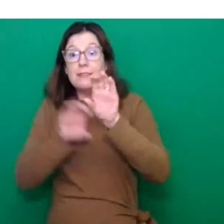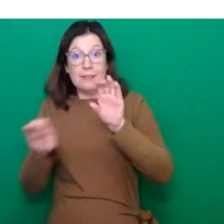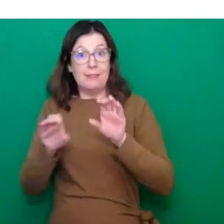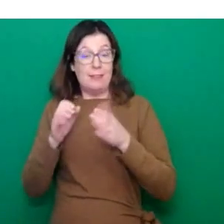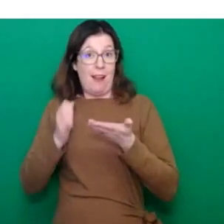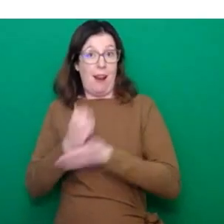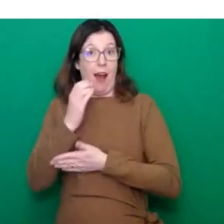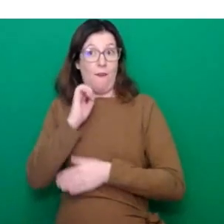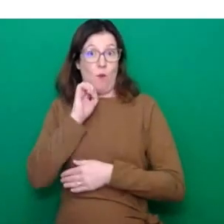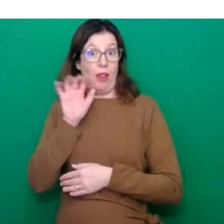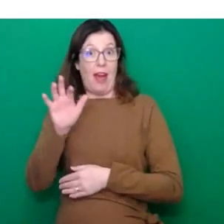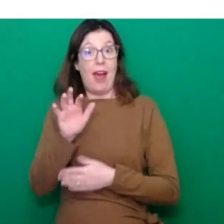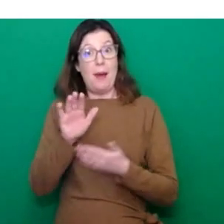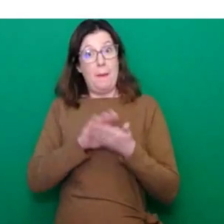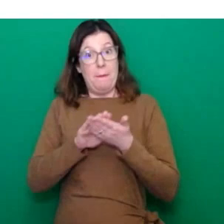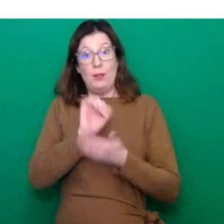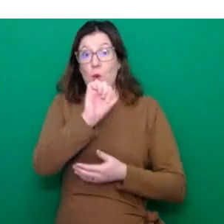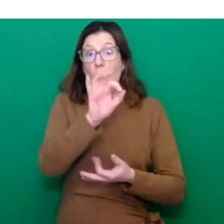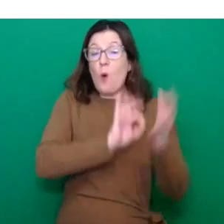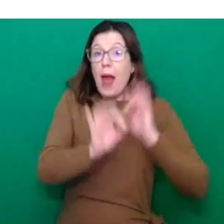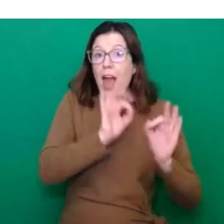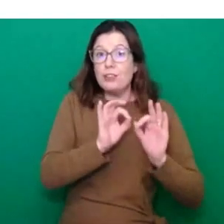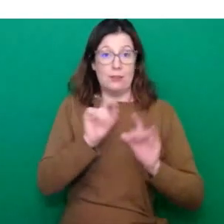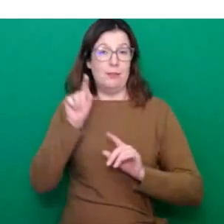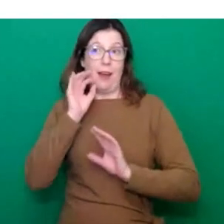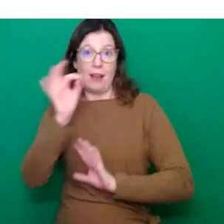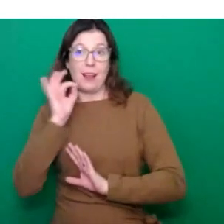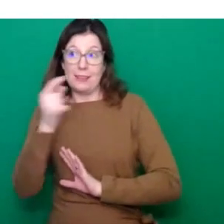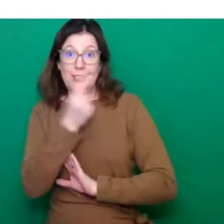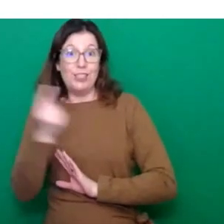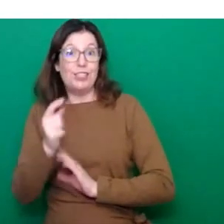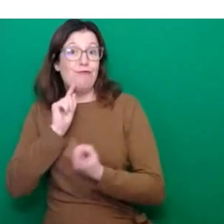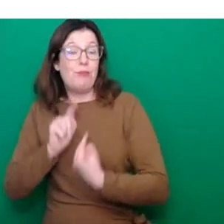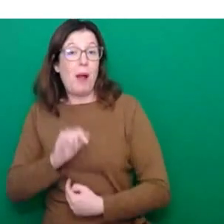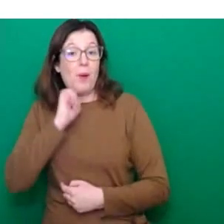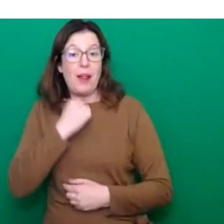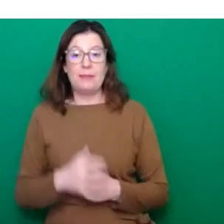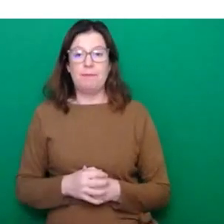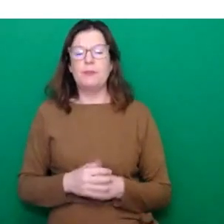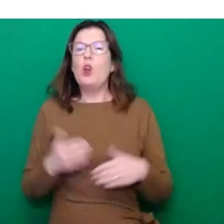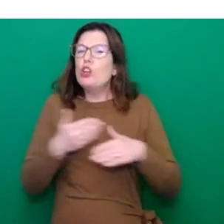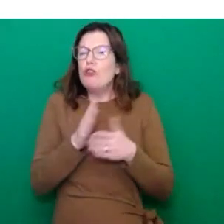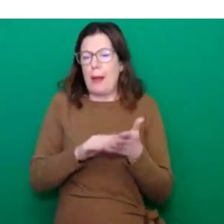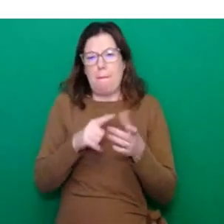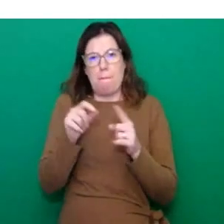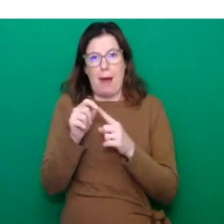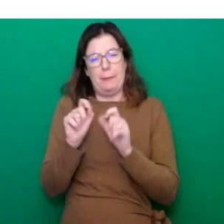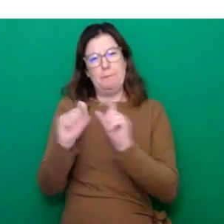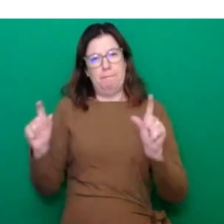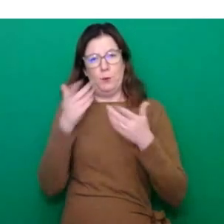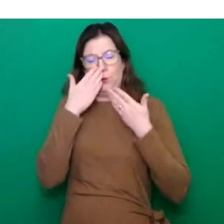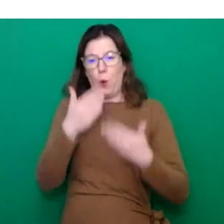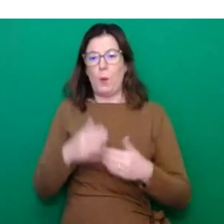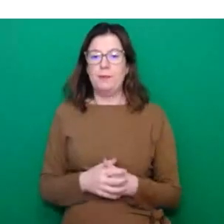you'll be able to hear them directly respond to your questions and your comments. So this is the career map. So it's an attempt really